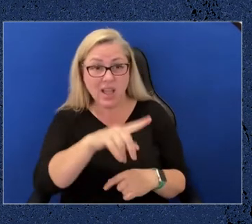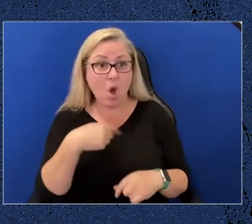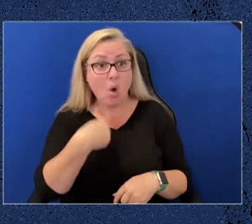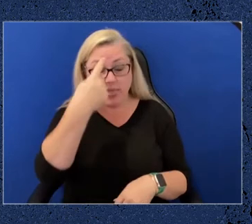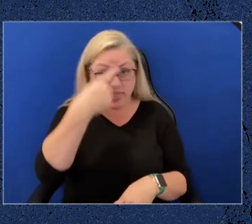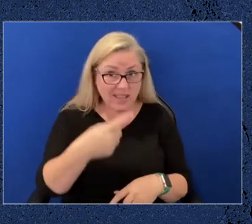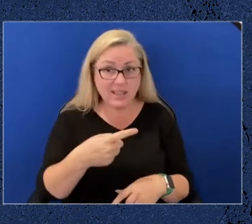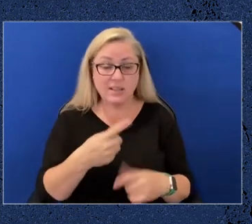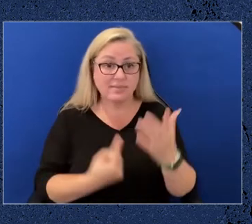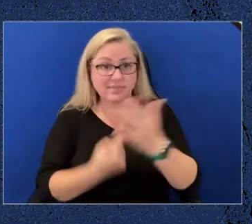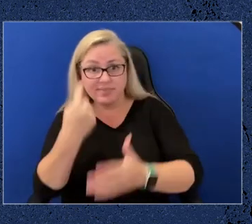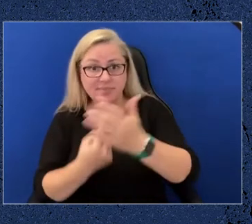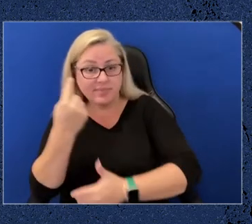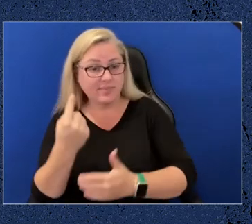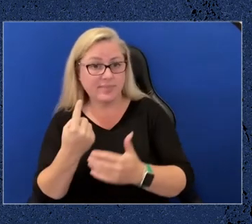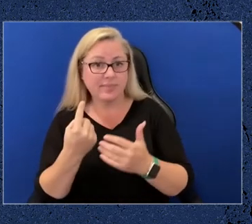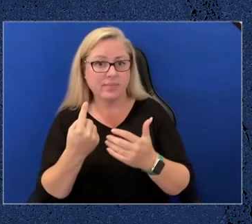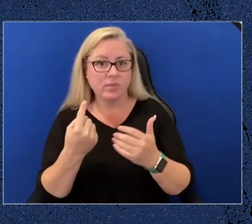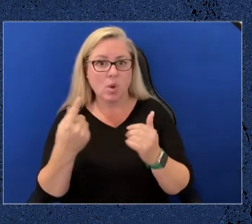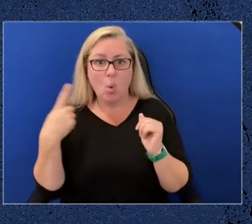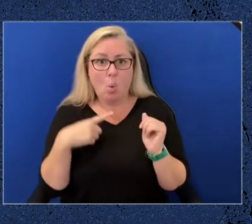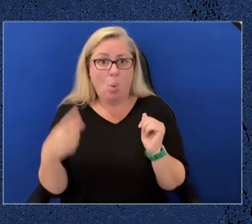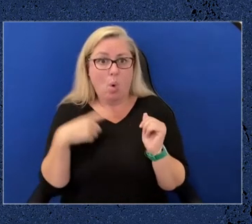comes up all the time. But